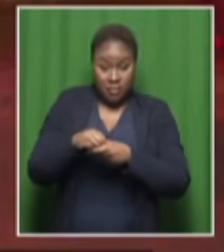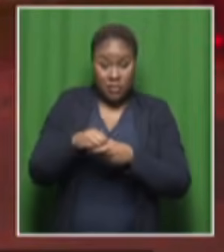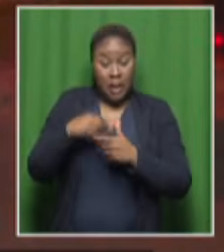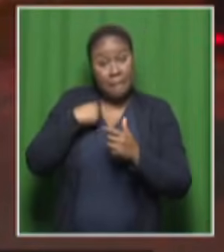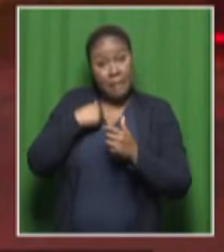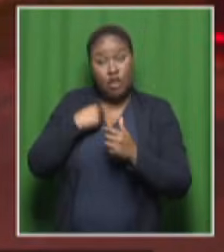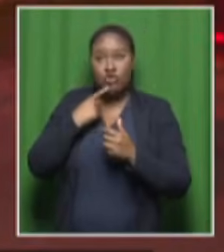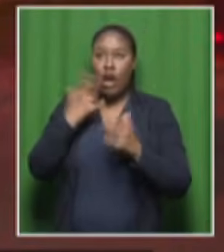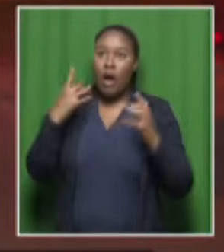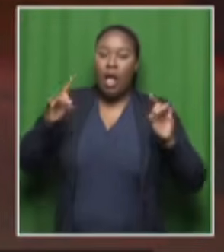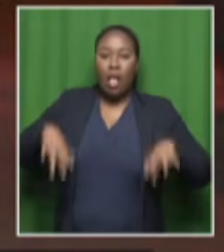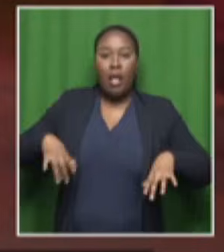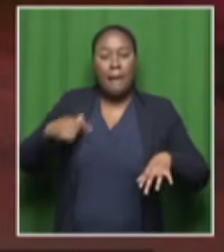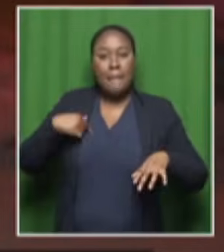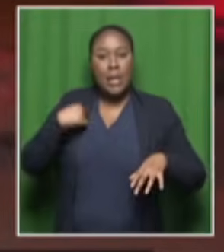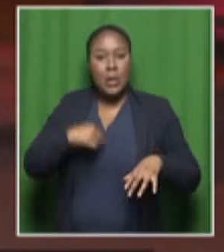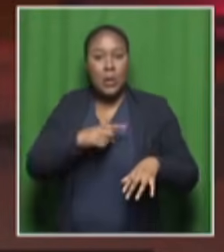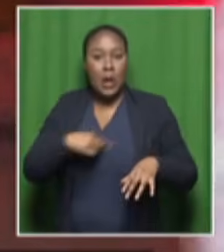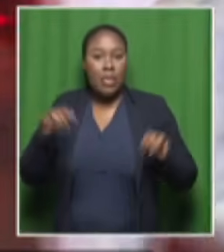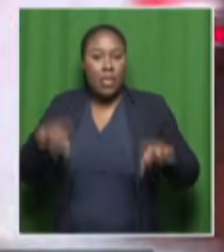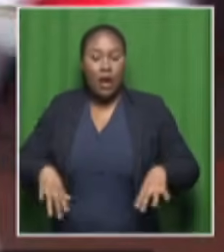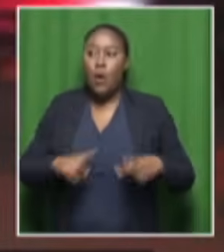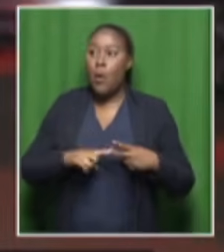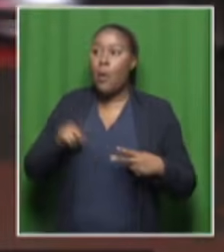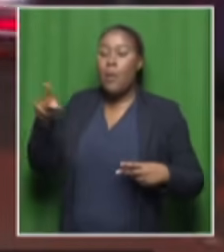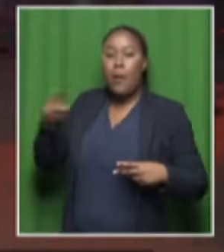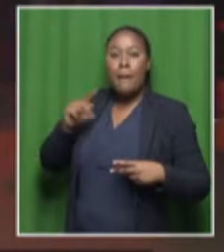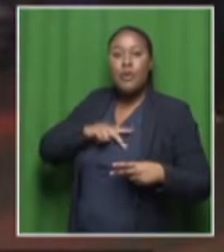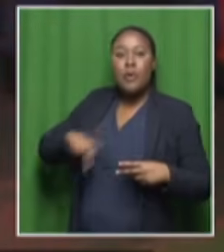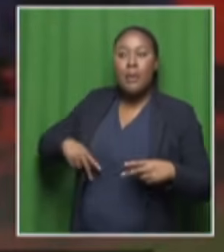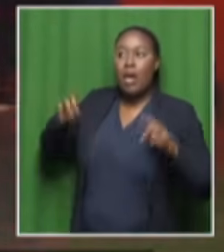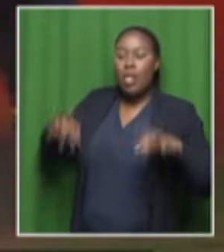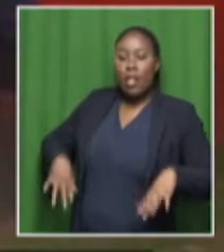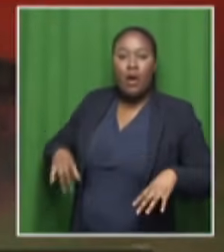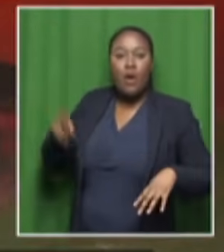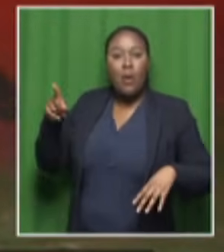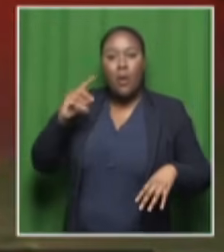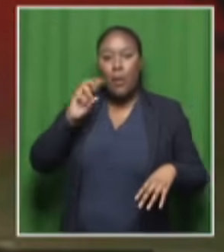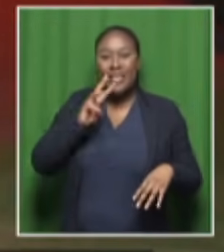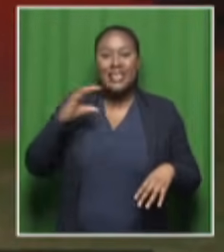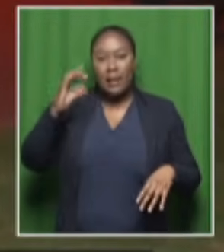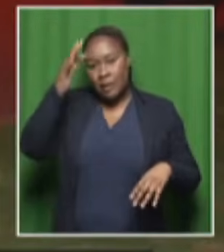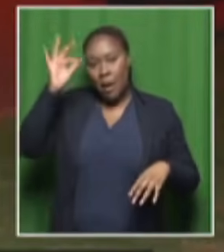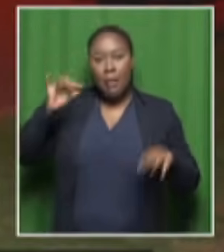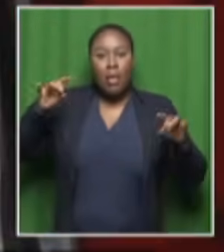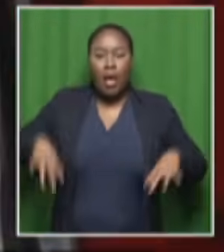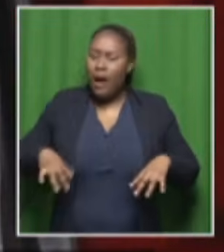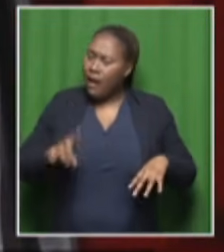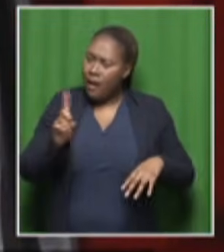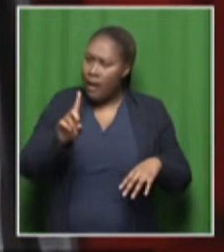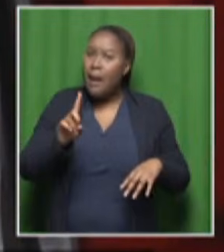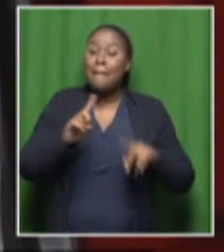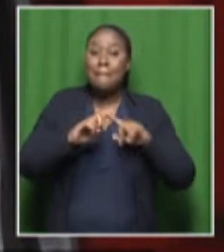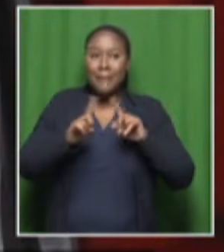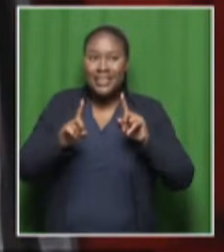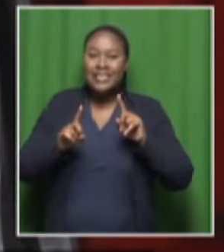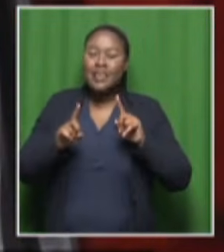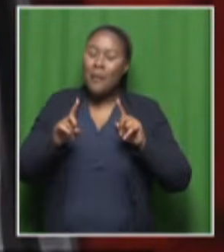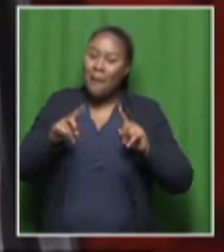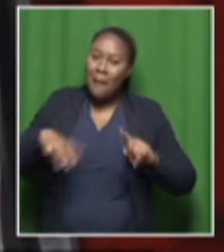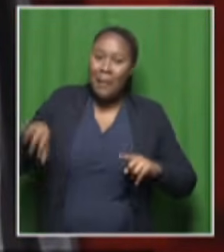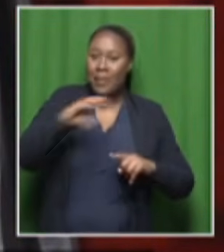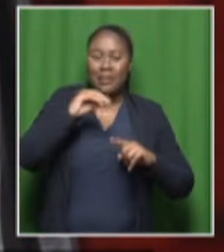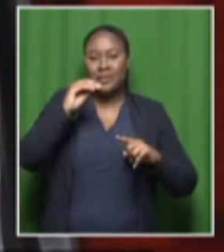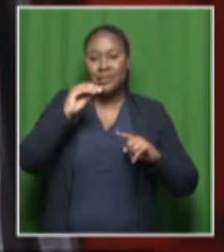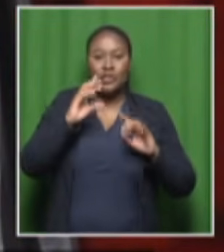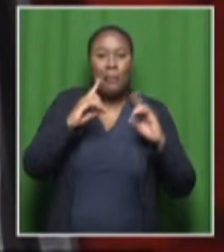free pass. The Premier is not wanting to department in the Western Cape a free pass. Hence, each and every department has a role to promote safety, but